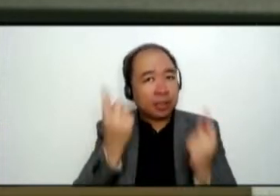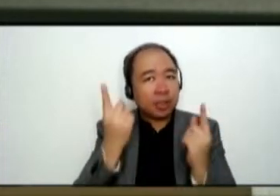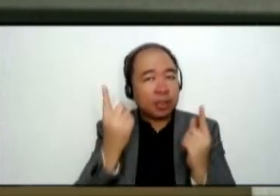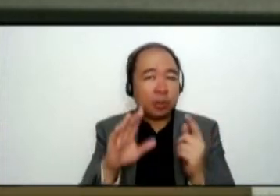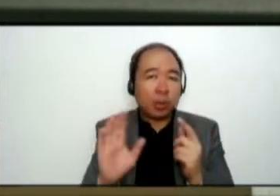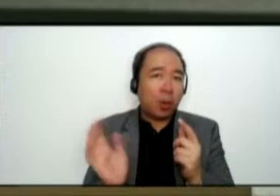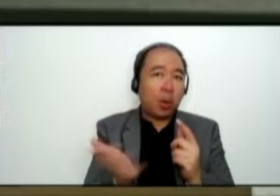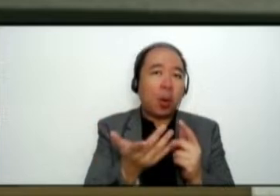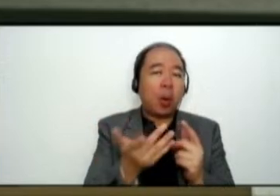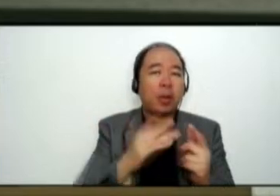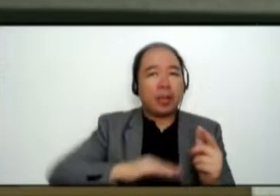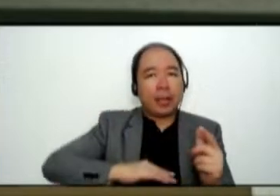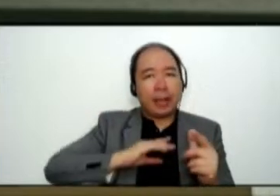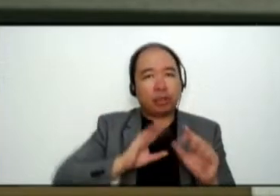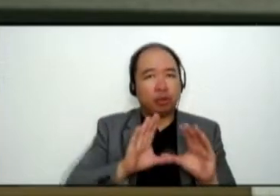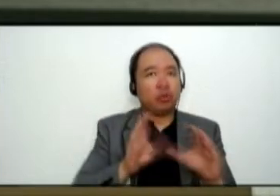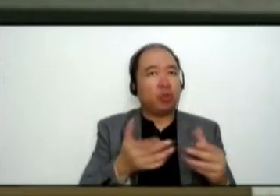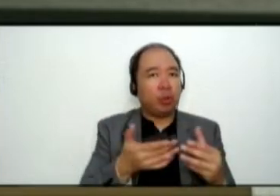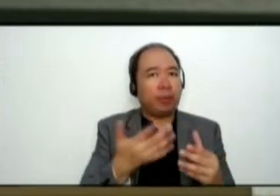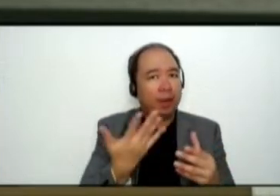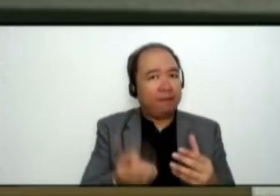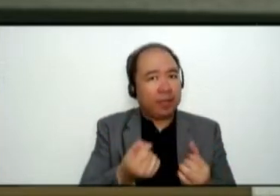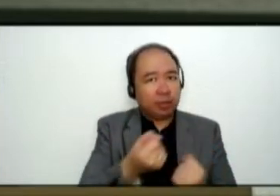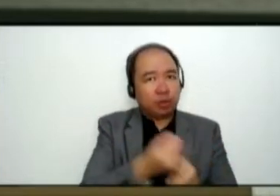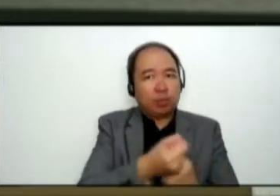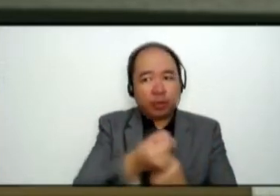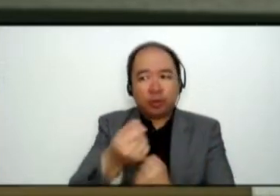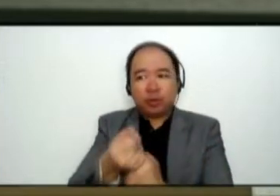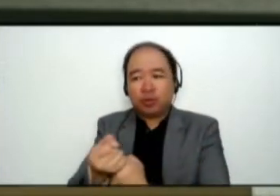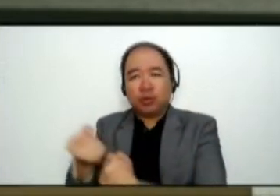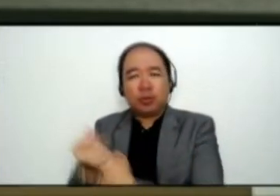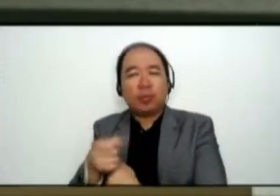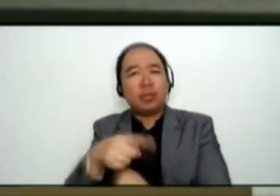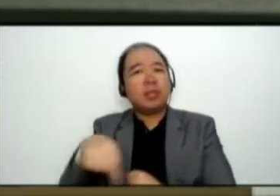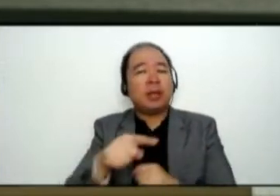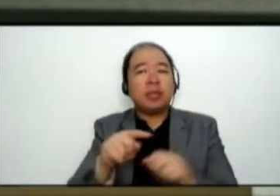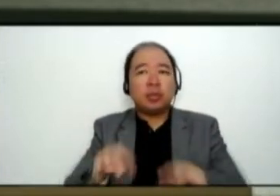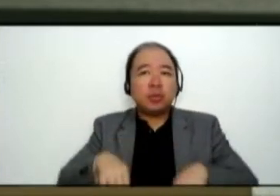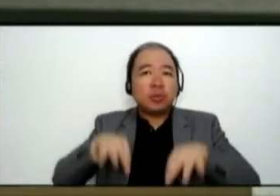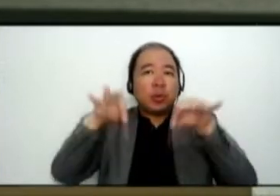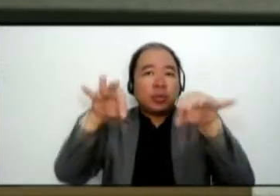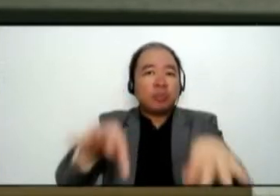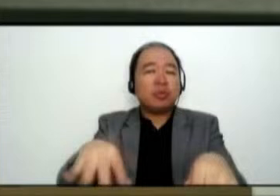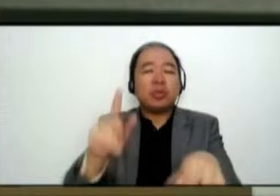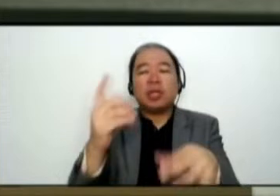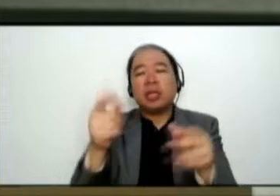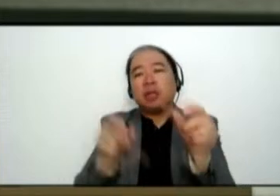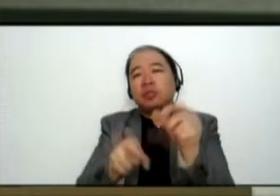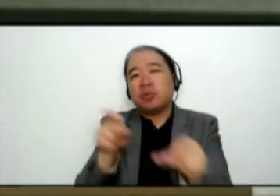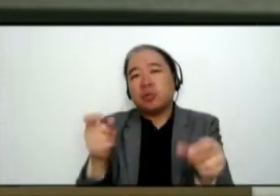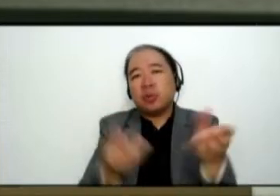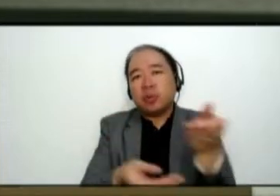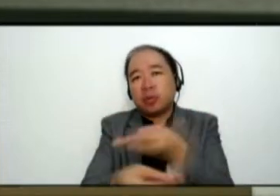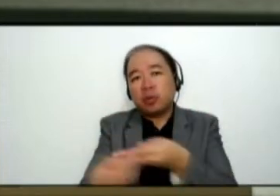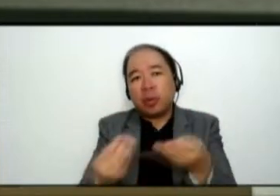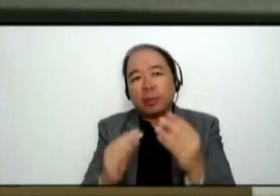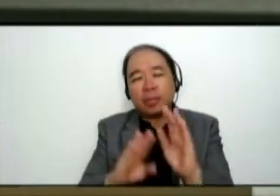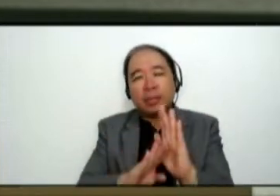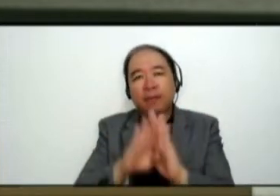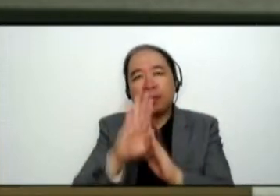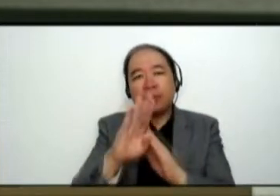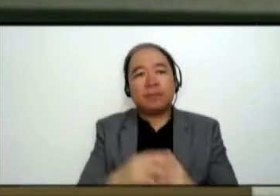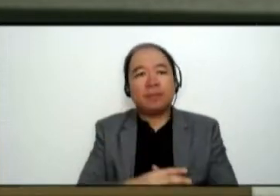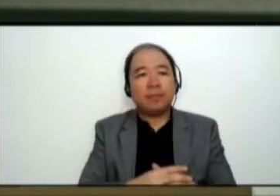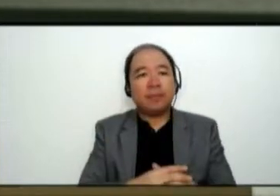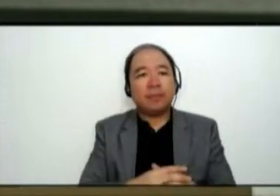groups are adequately supported in their contributions to social and economic development. A key aspect of